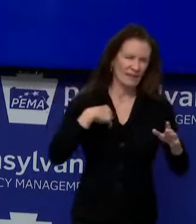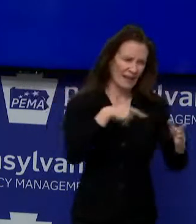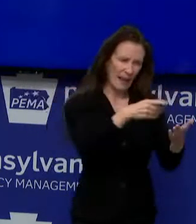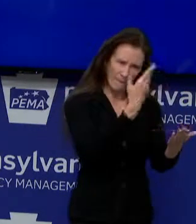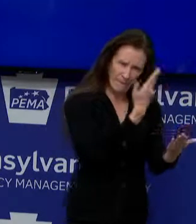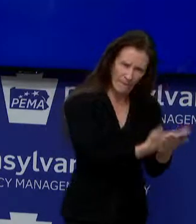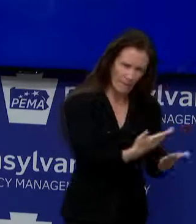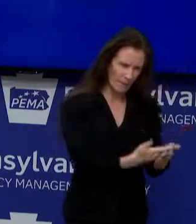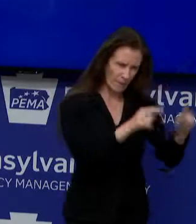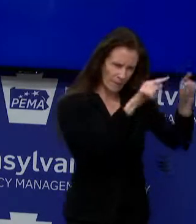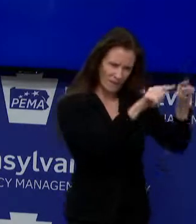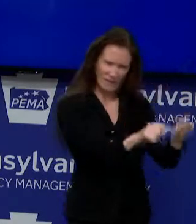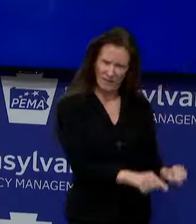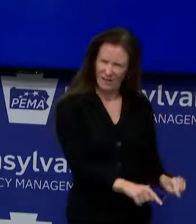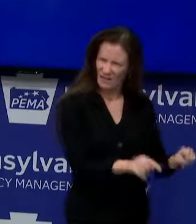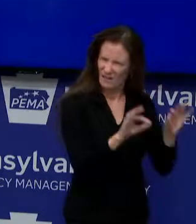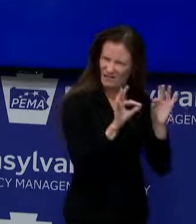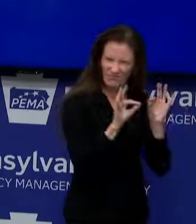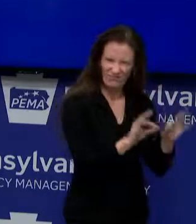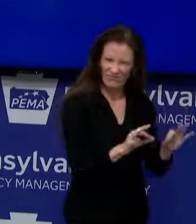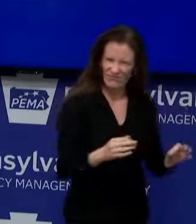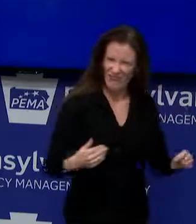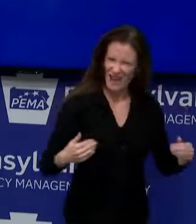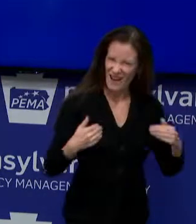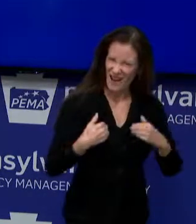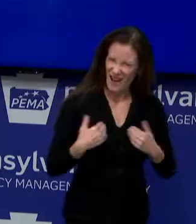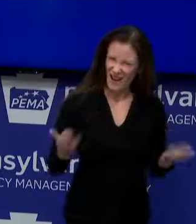in Pennsylvania was free and fair.